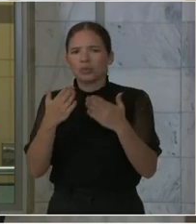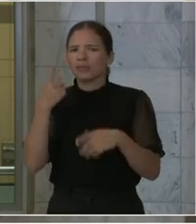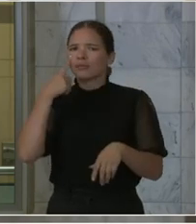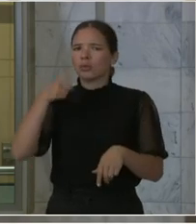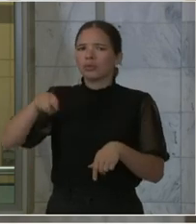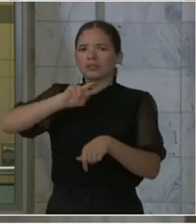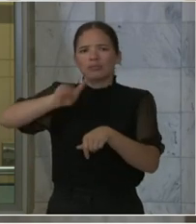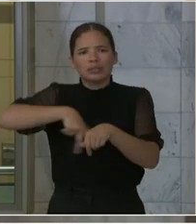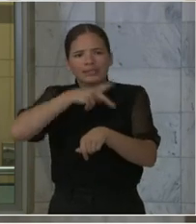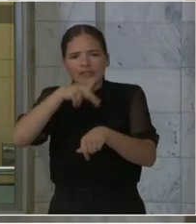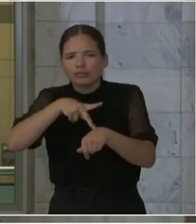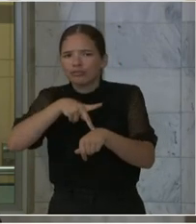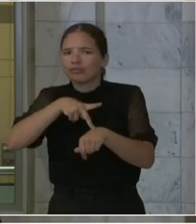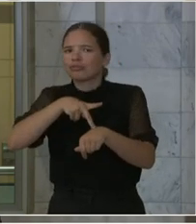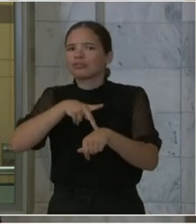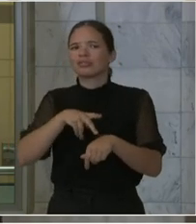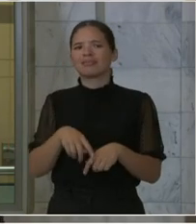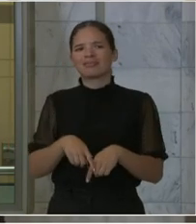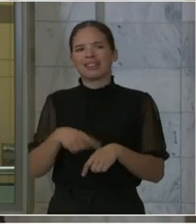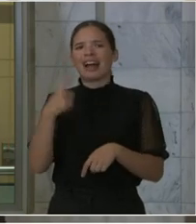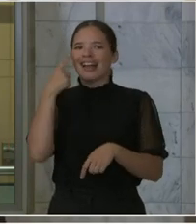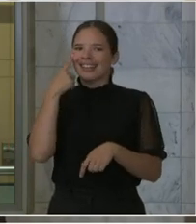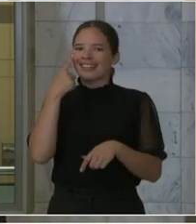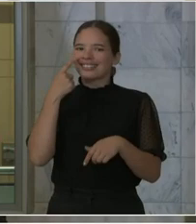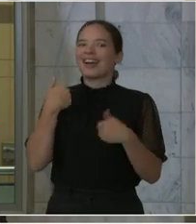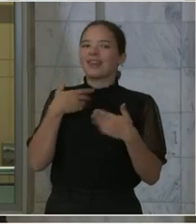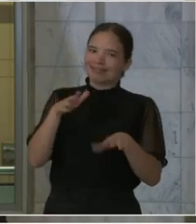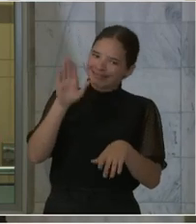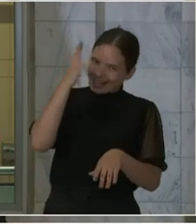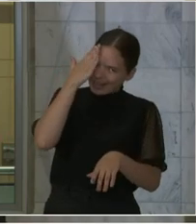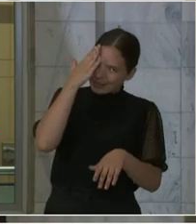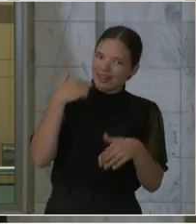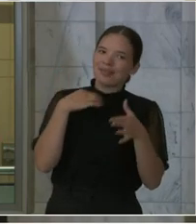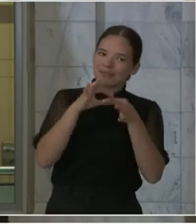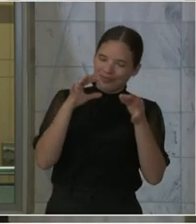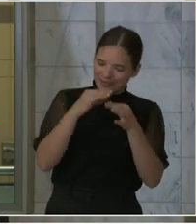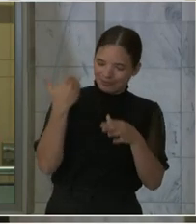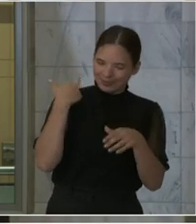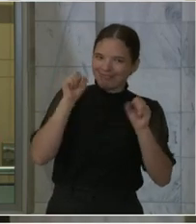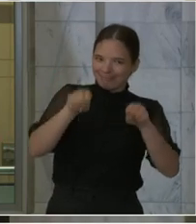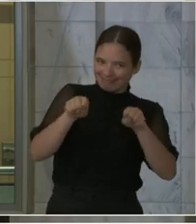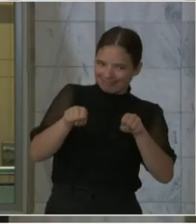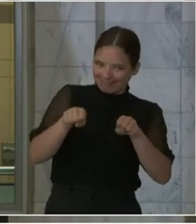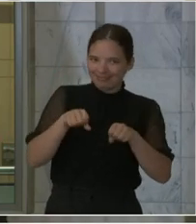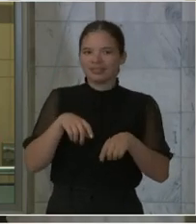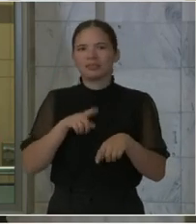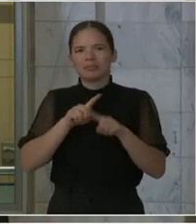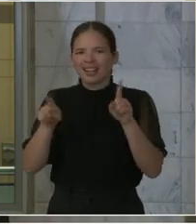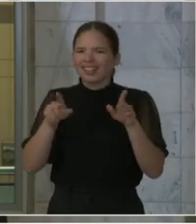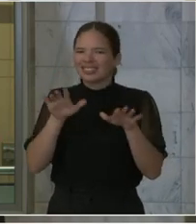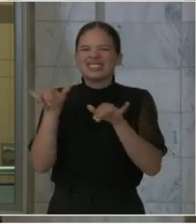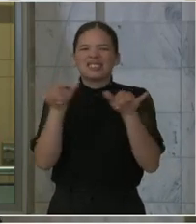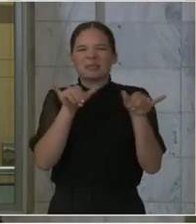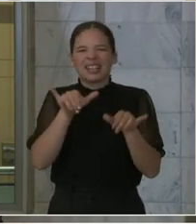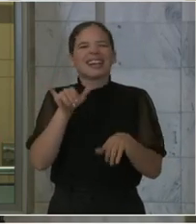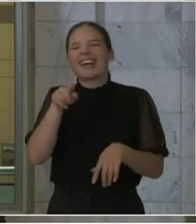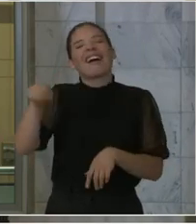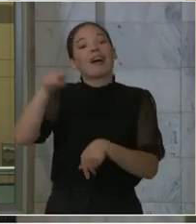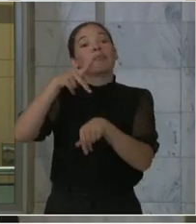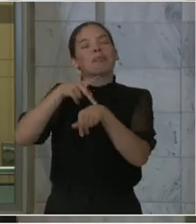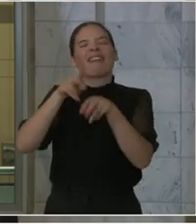principals. I think that you have heard me say this before, but our principals are like many mayors. They're the mayors of